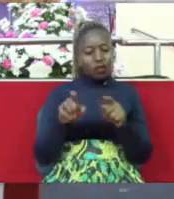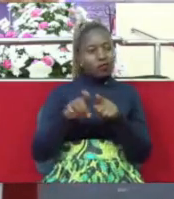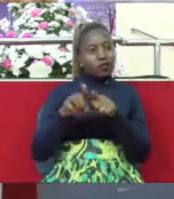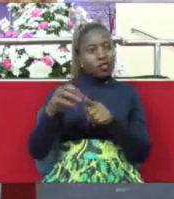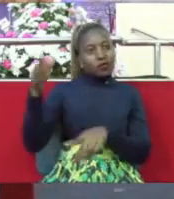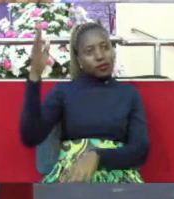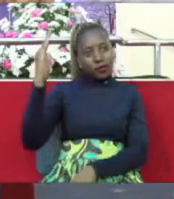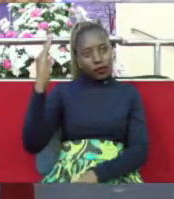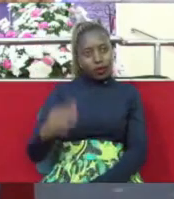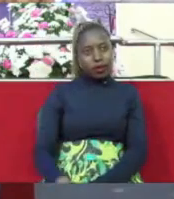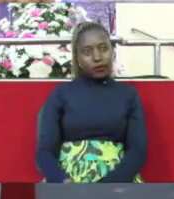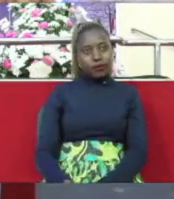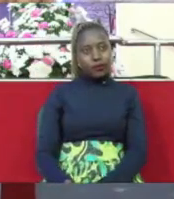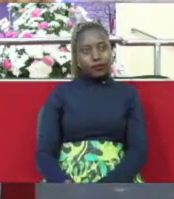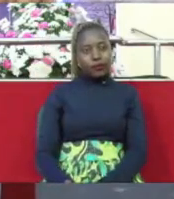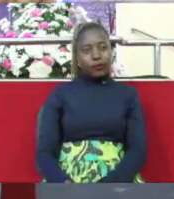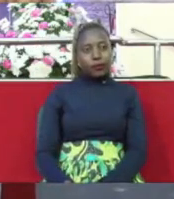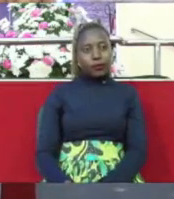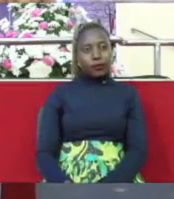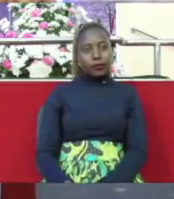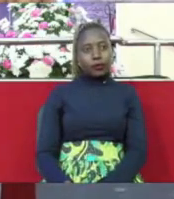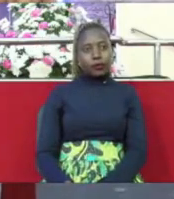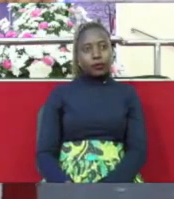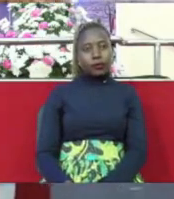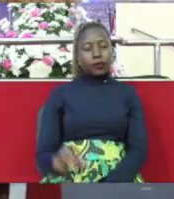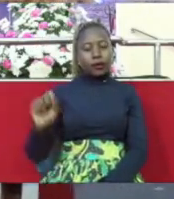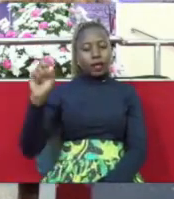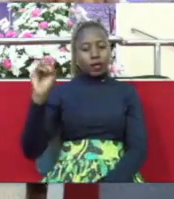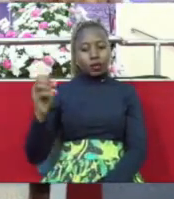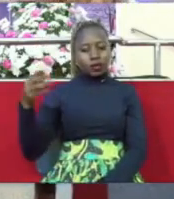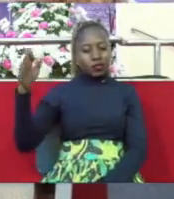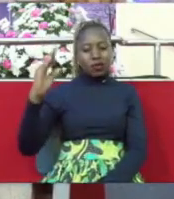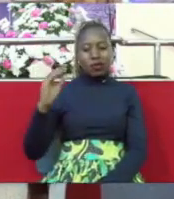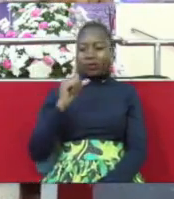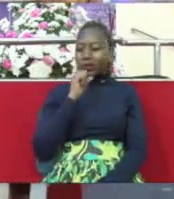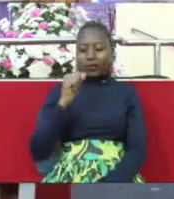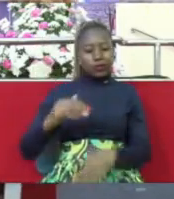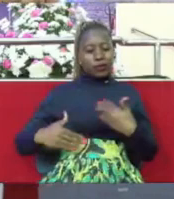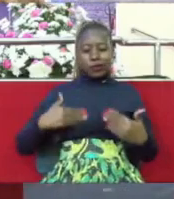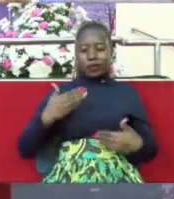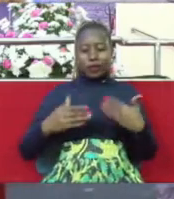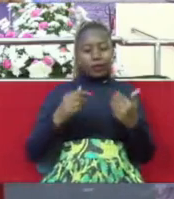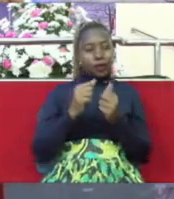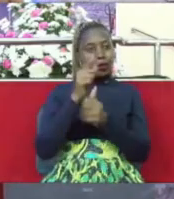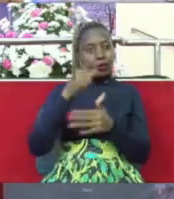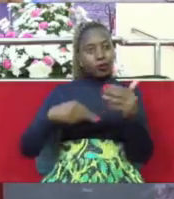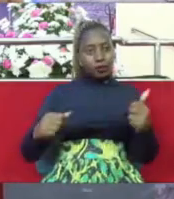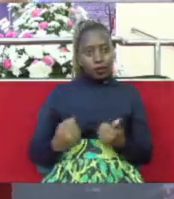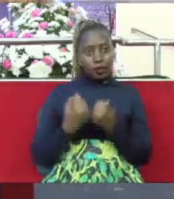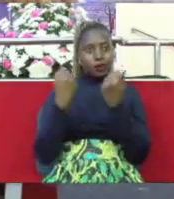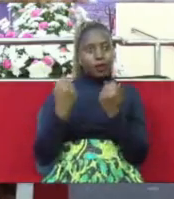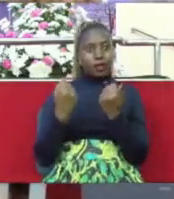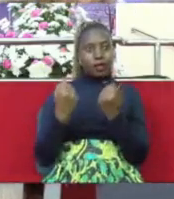ambaye walianza kumwabudu kama kwamba yeye ni Mungu. And so God was not happy with what had happened. Na kwa hivyo Mungu hakufurahia jambo hilo. So we